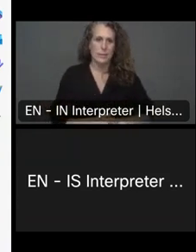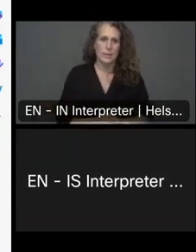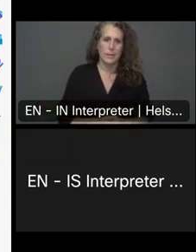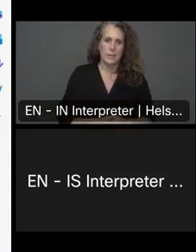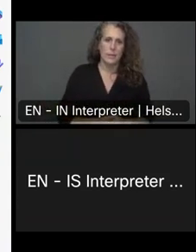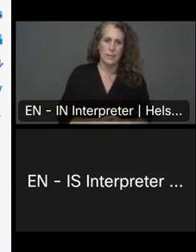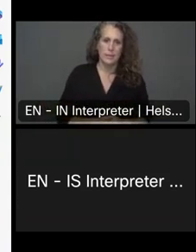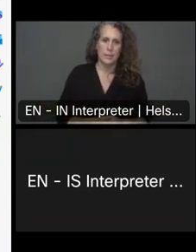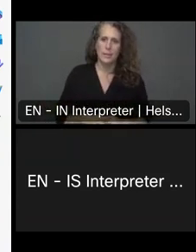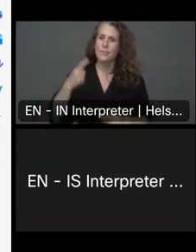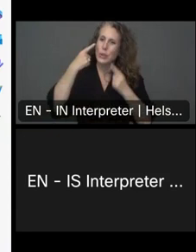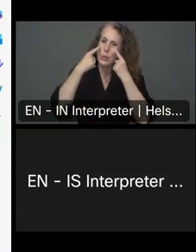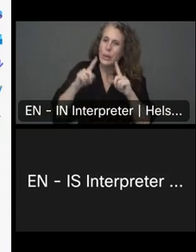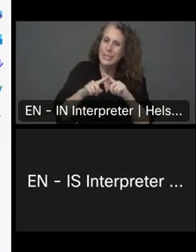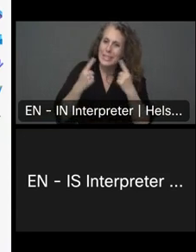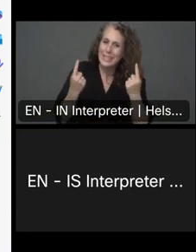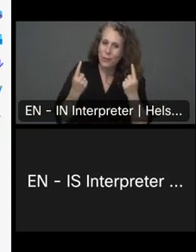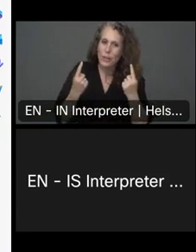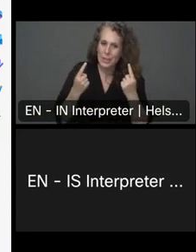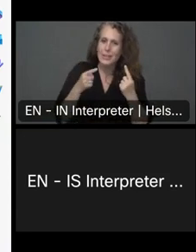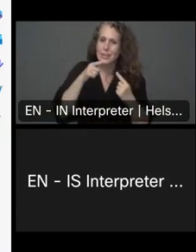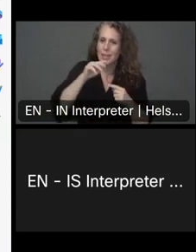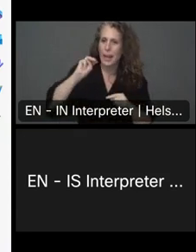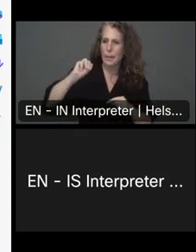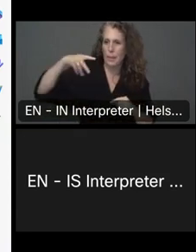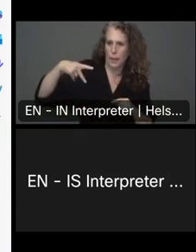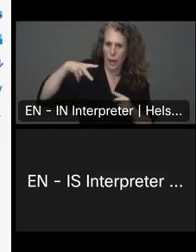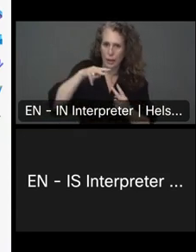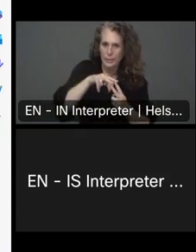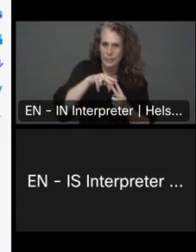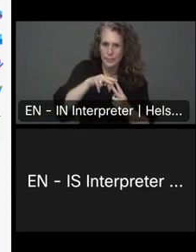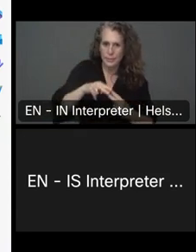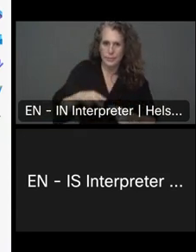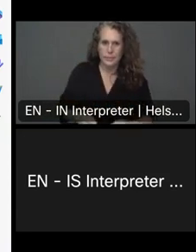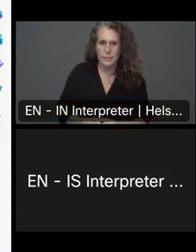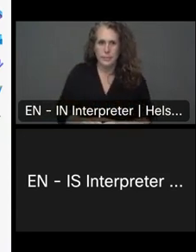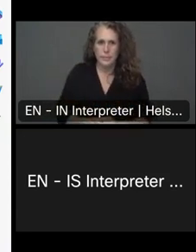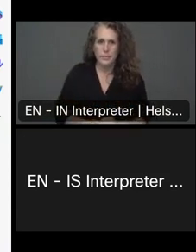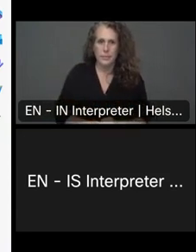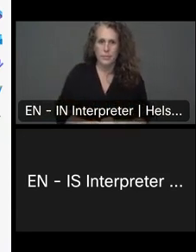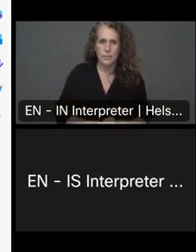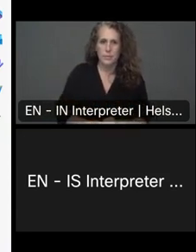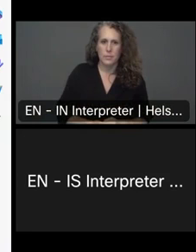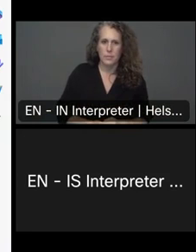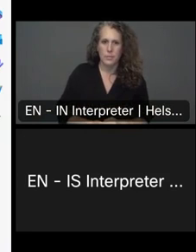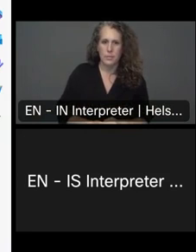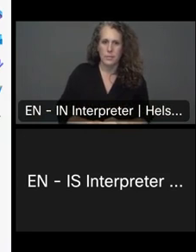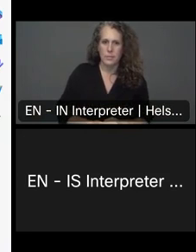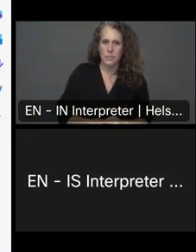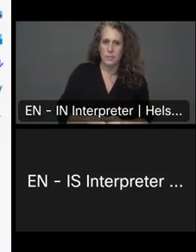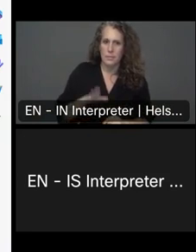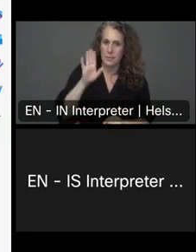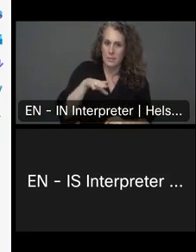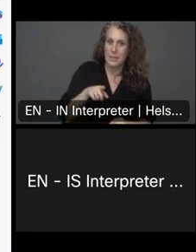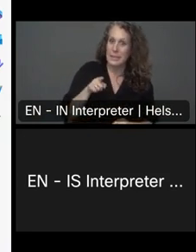between the members of this minimal pair, which is Vandrius's own. Il n'est pas joli, joli, isn't